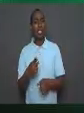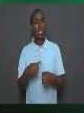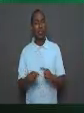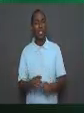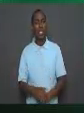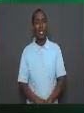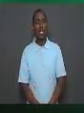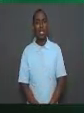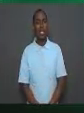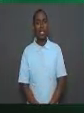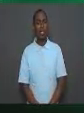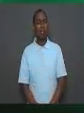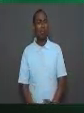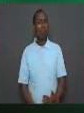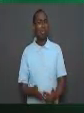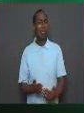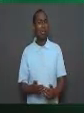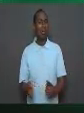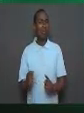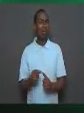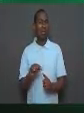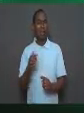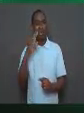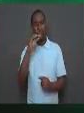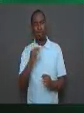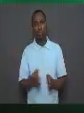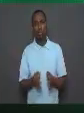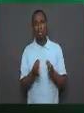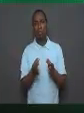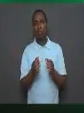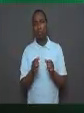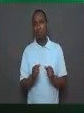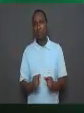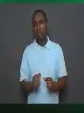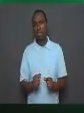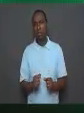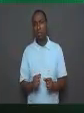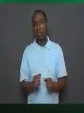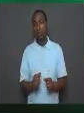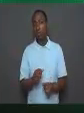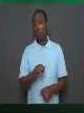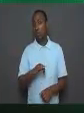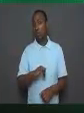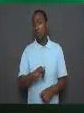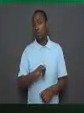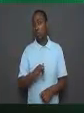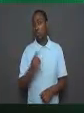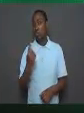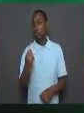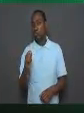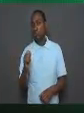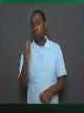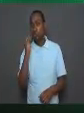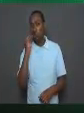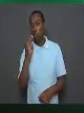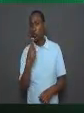can be easily passed to other people who are using the same toilets. The symptoms